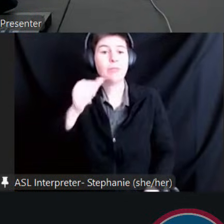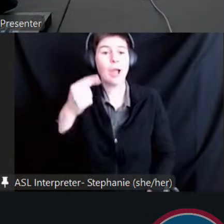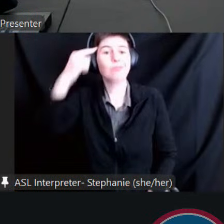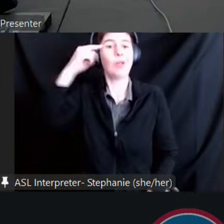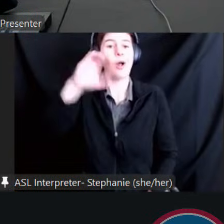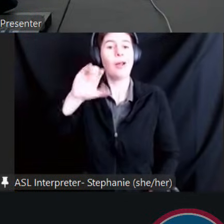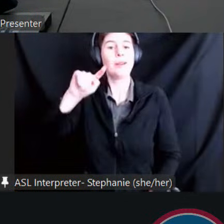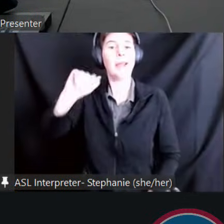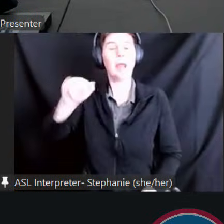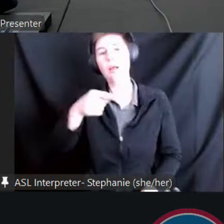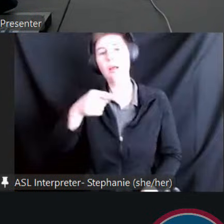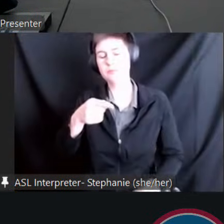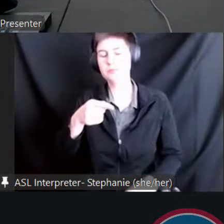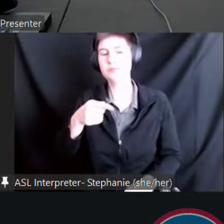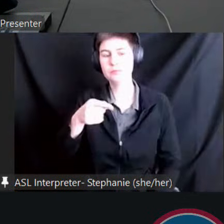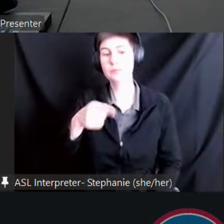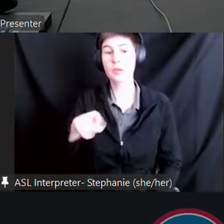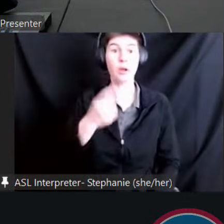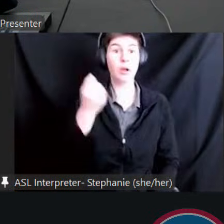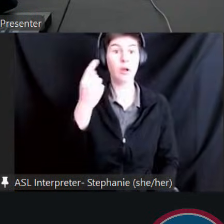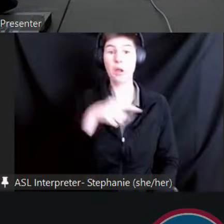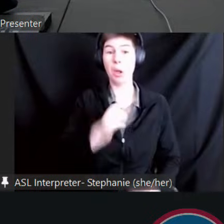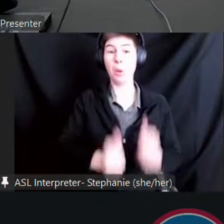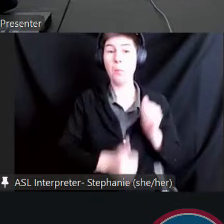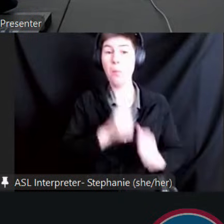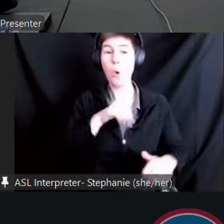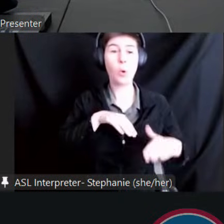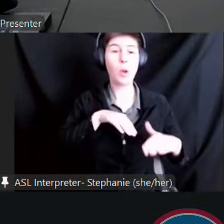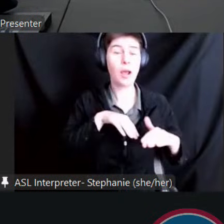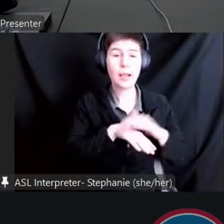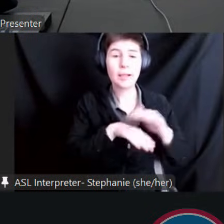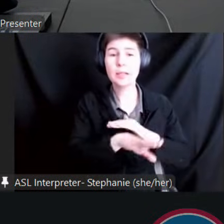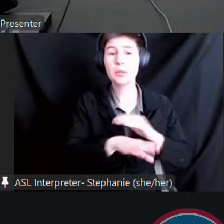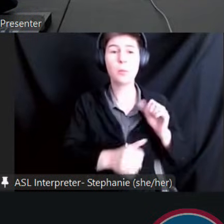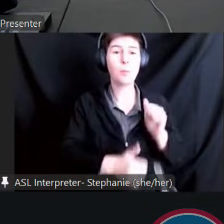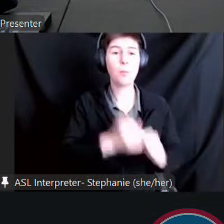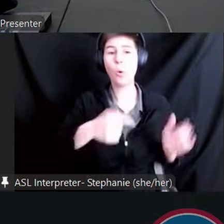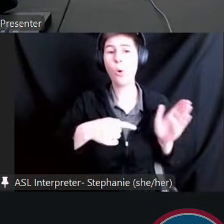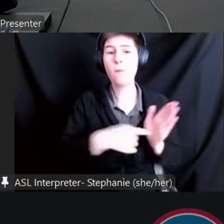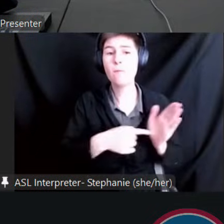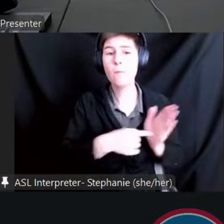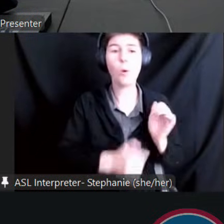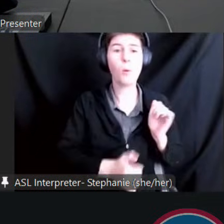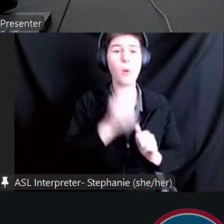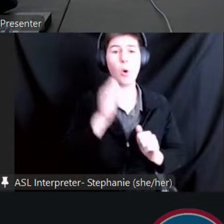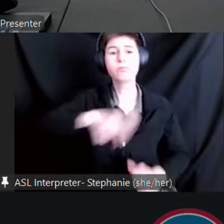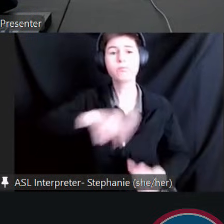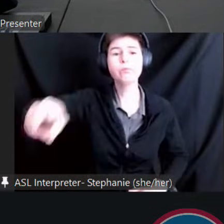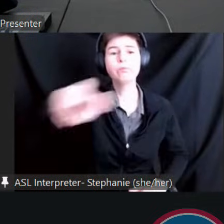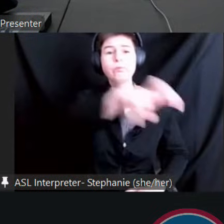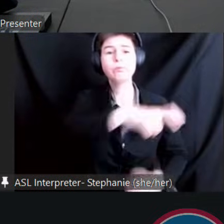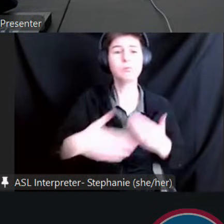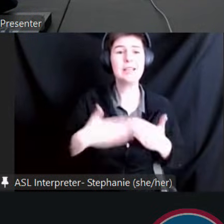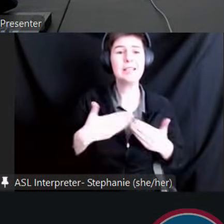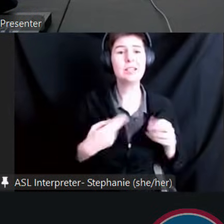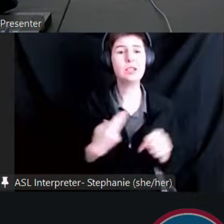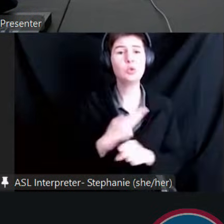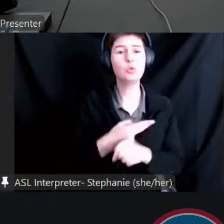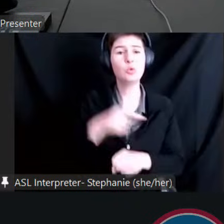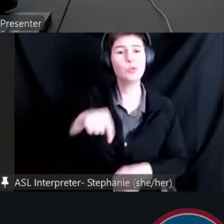most accessible, available, and agile mode of travel in Chicago, providing hundreds of thousands of rides each